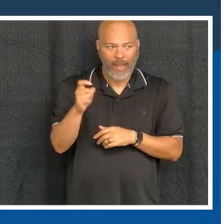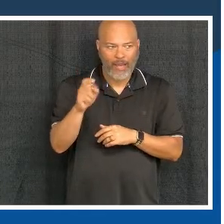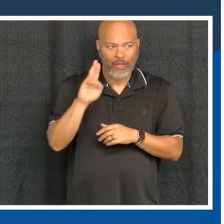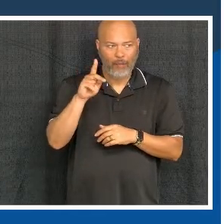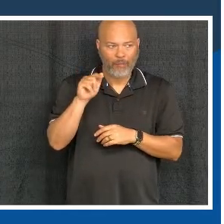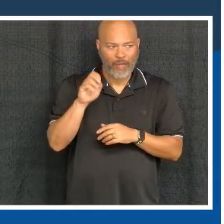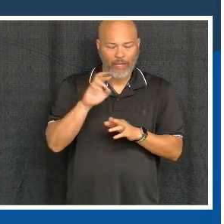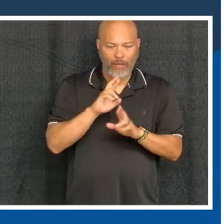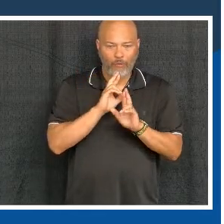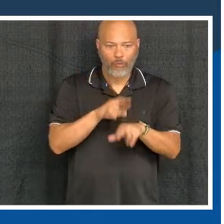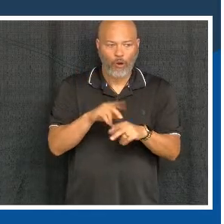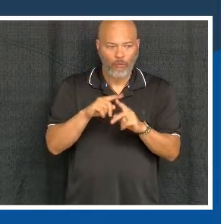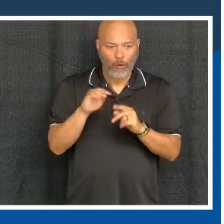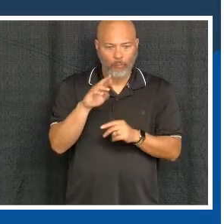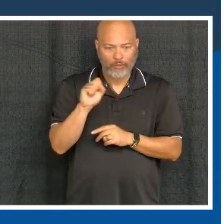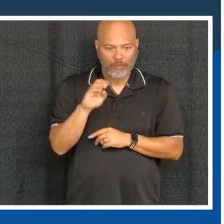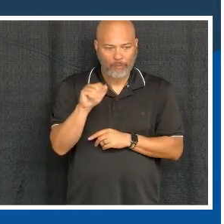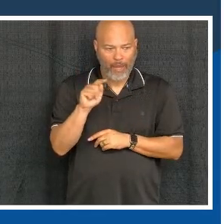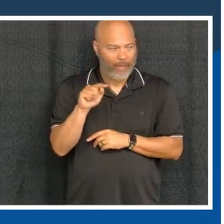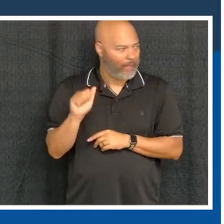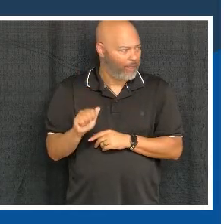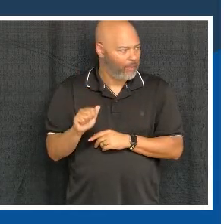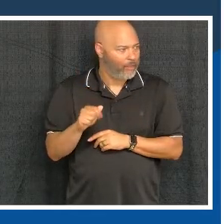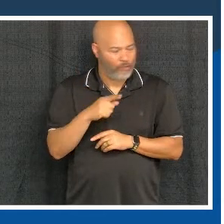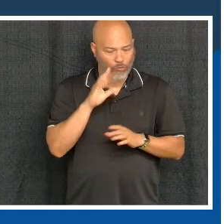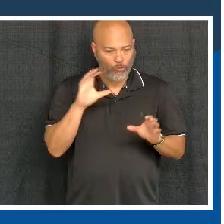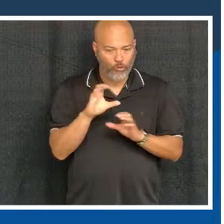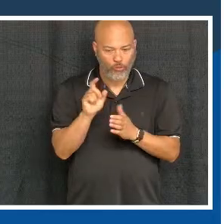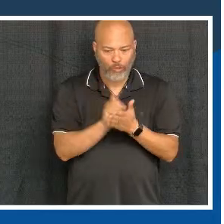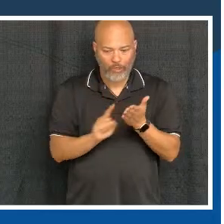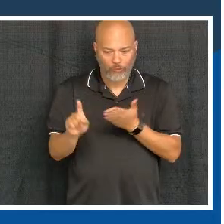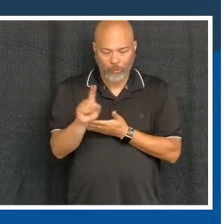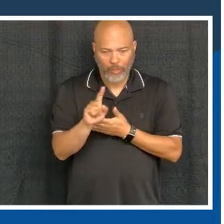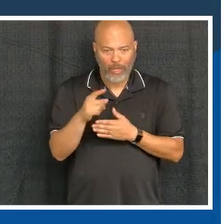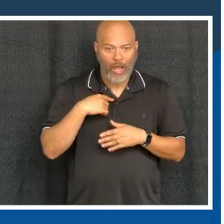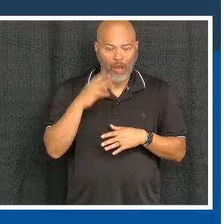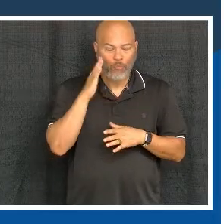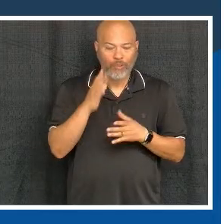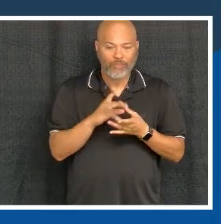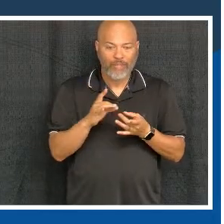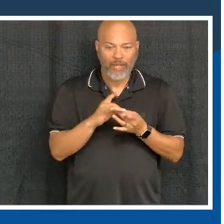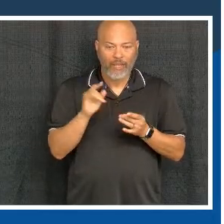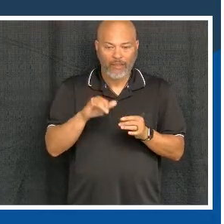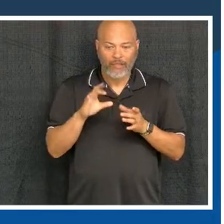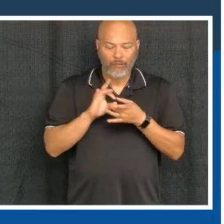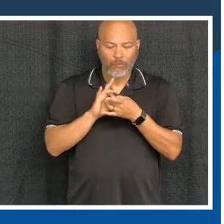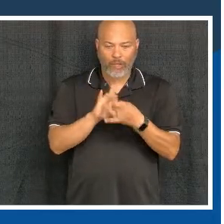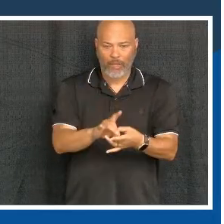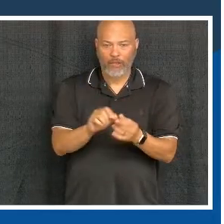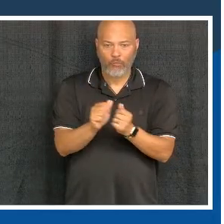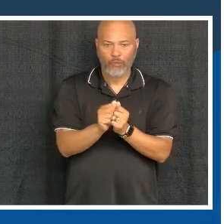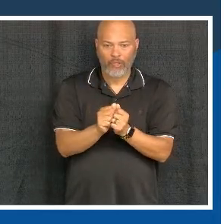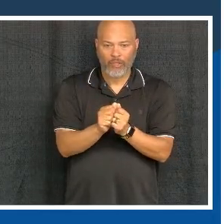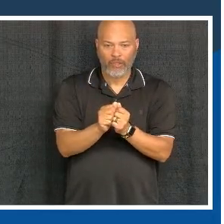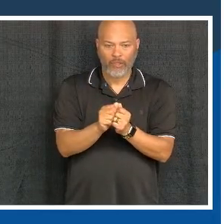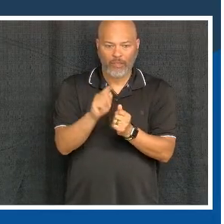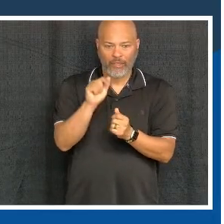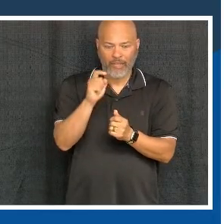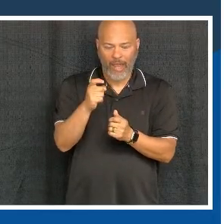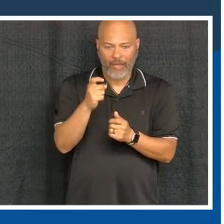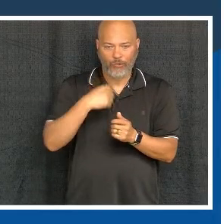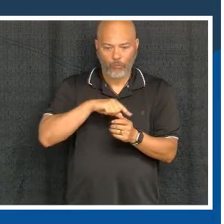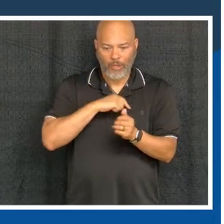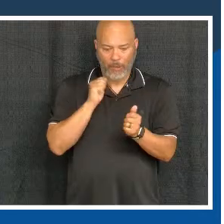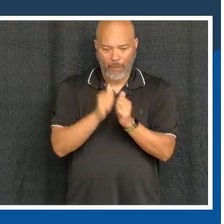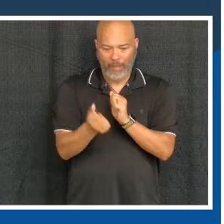and report from Ms. Matta, which she will be doing next week. I will say that this is in regards to the tax that we